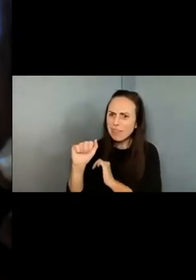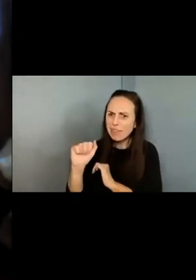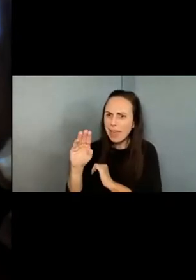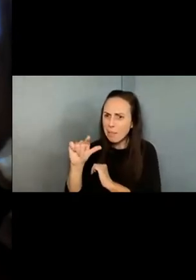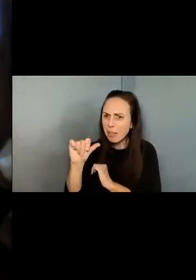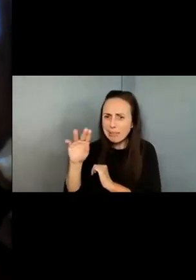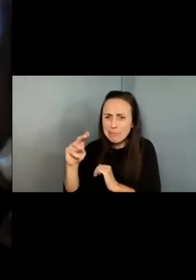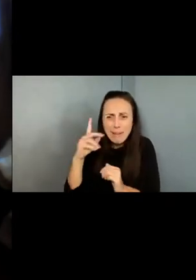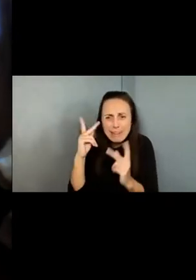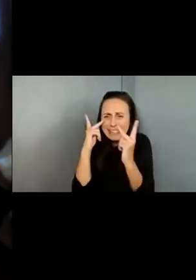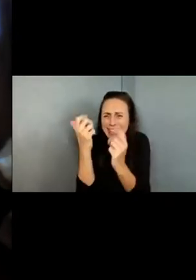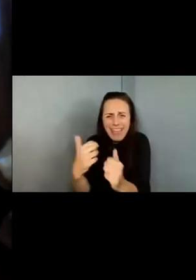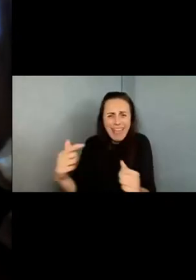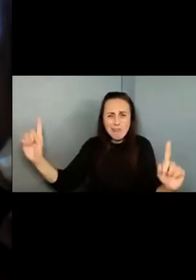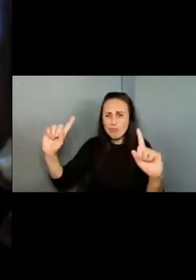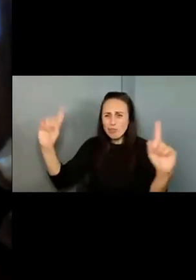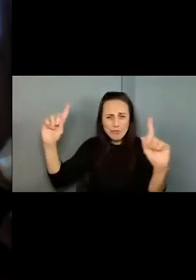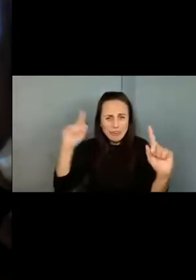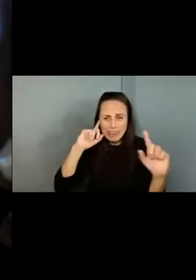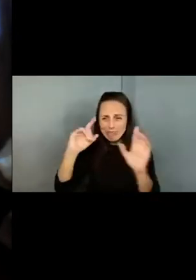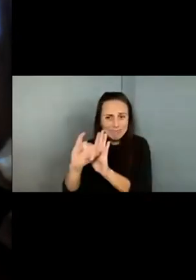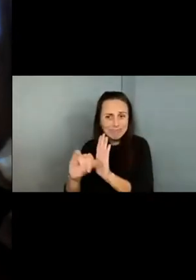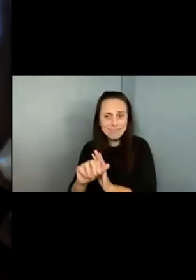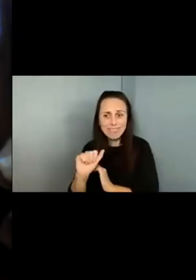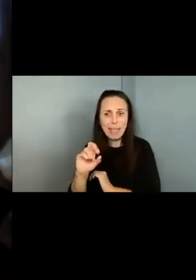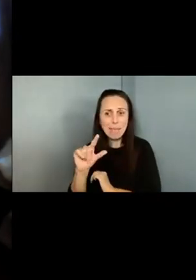it basically everywhere. It is basically everywhere.